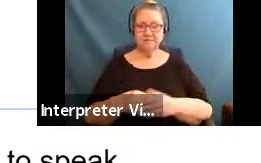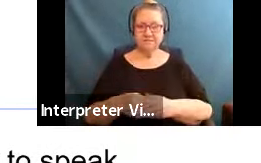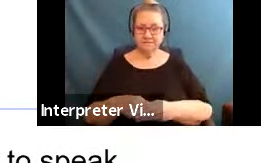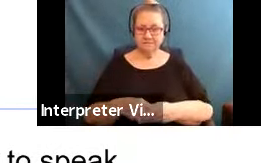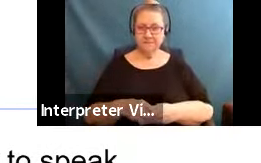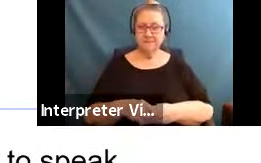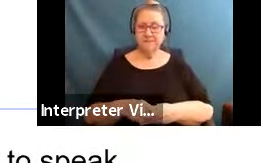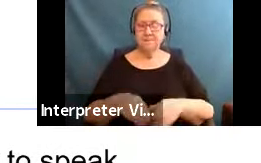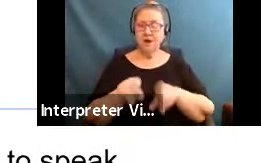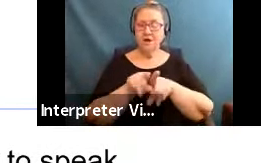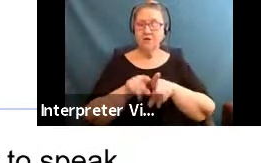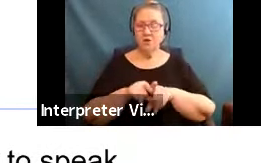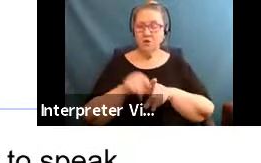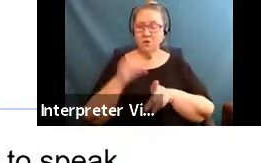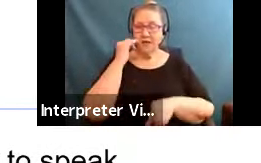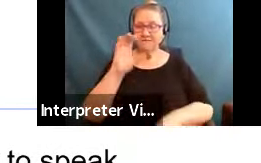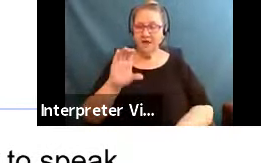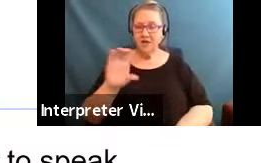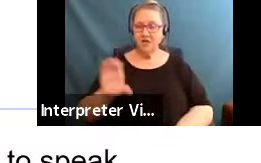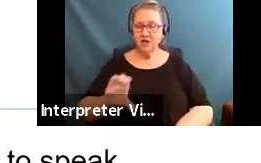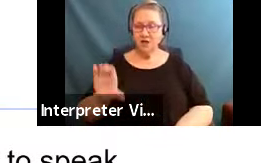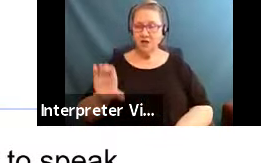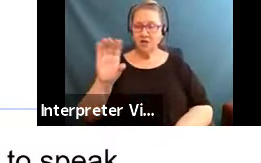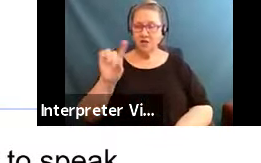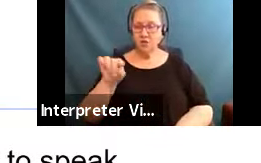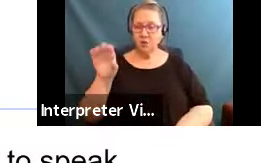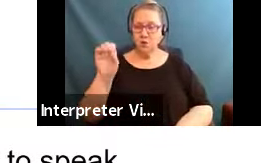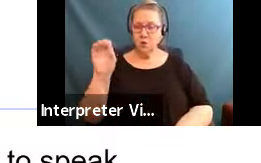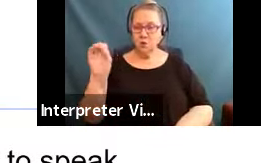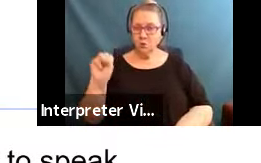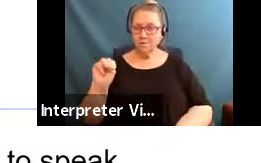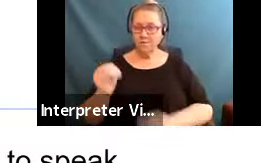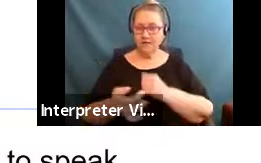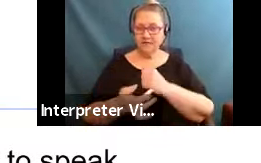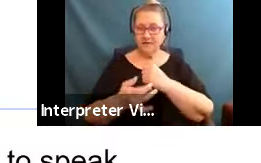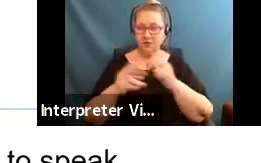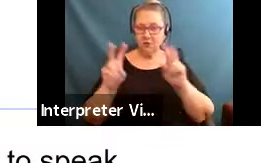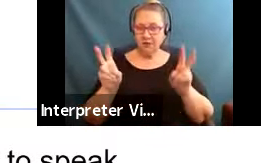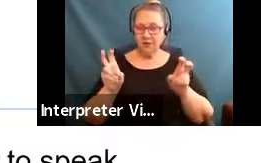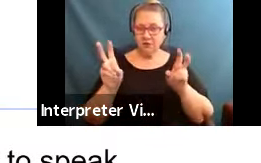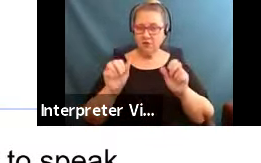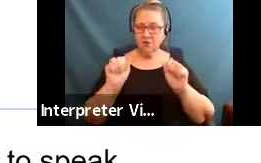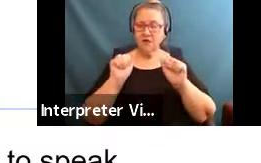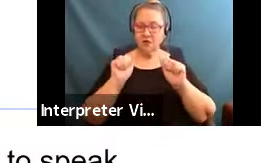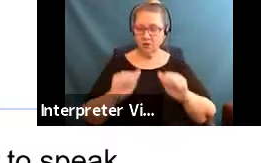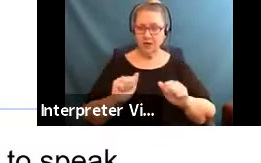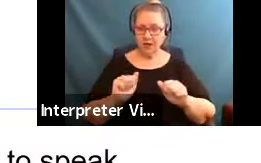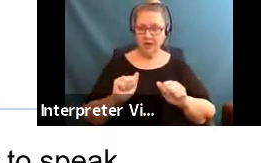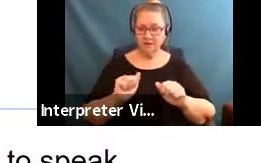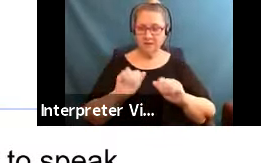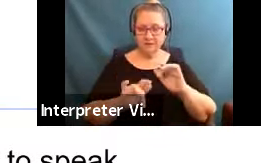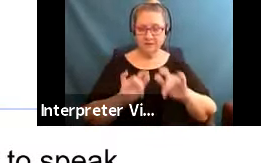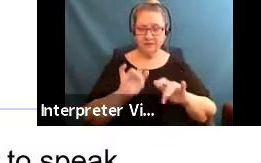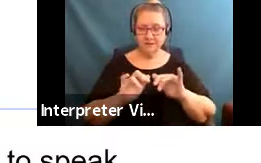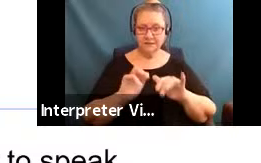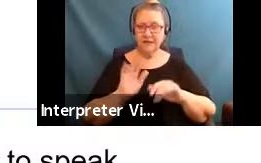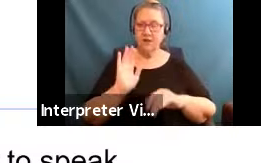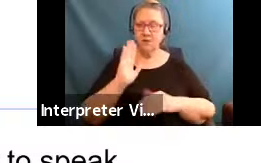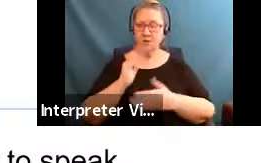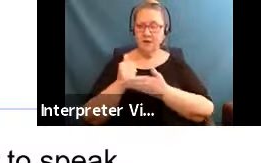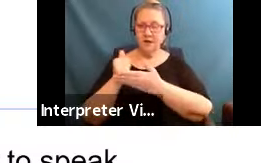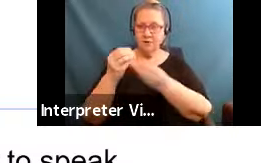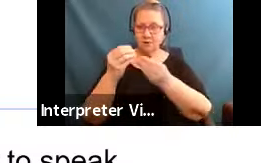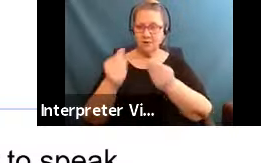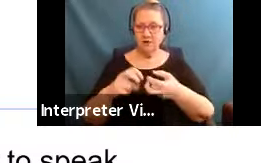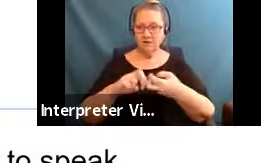any Zoom technical issues, if you'll put them in the chat box, we'll do our best to help you resolve them during the meeting. Thank